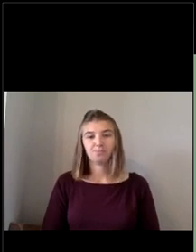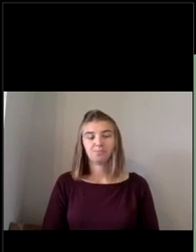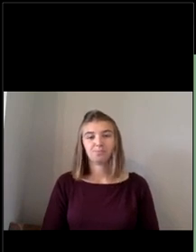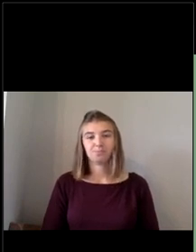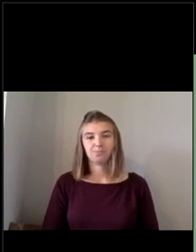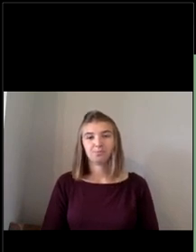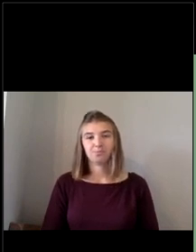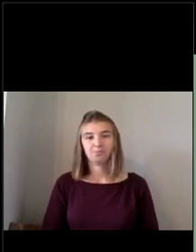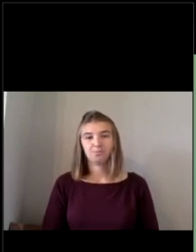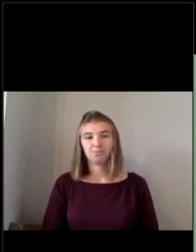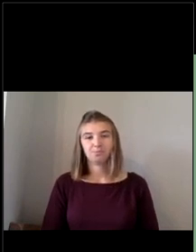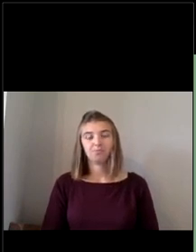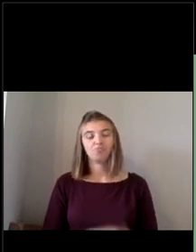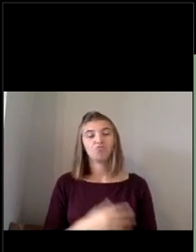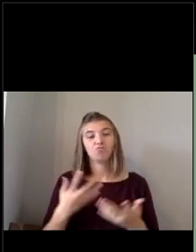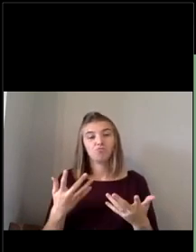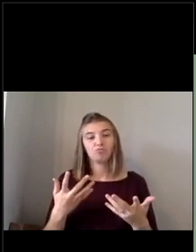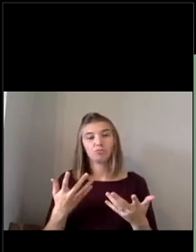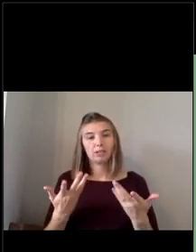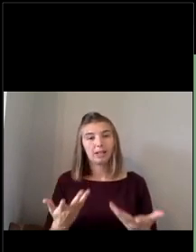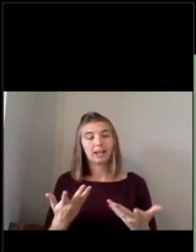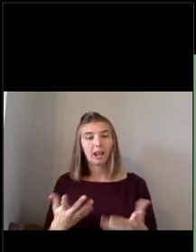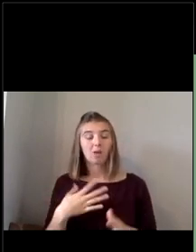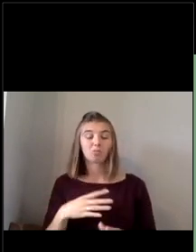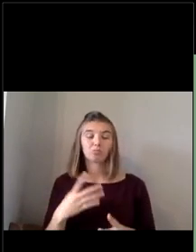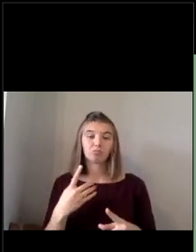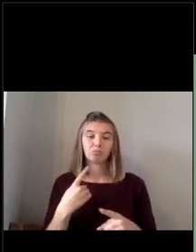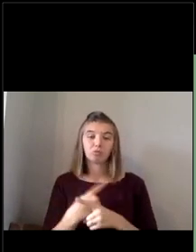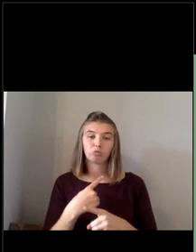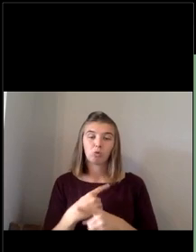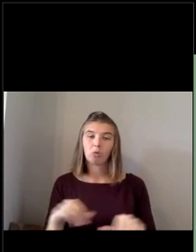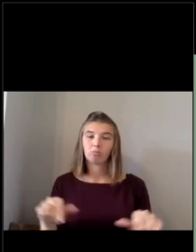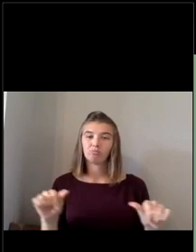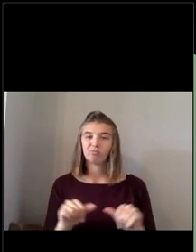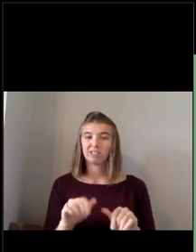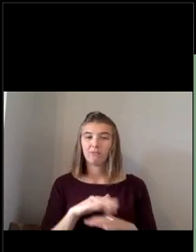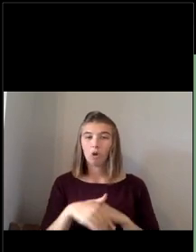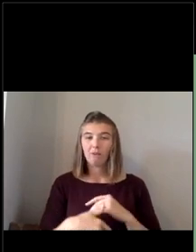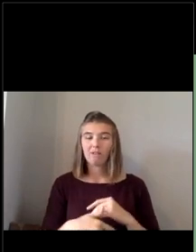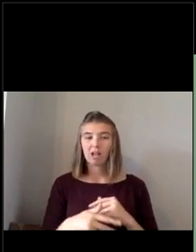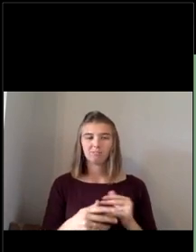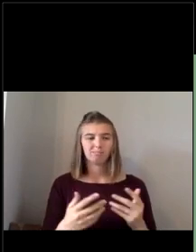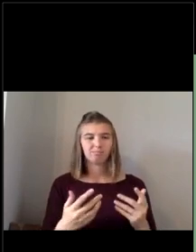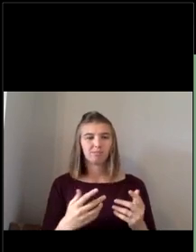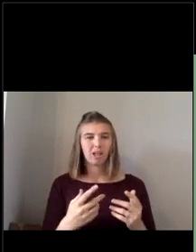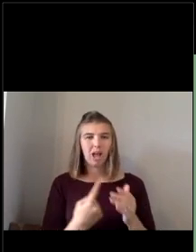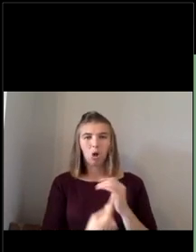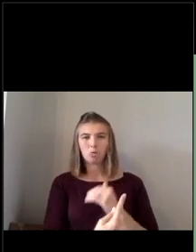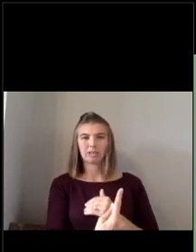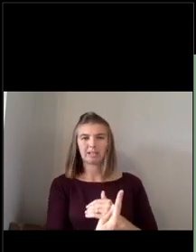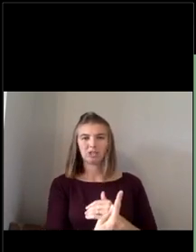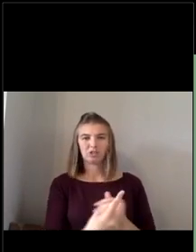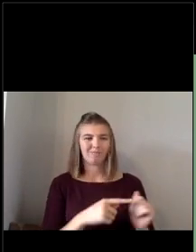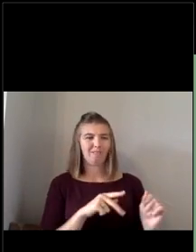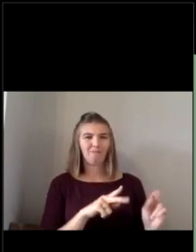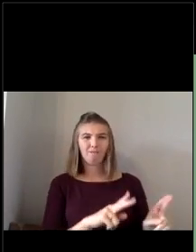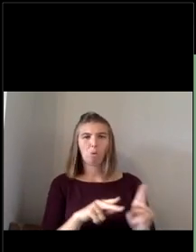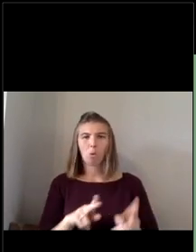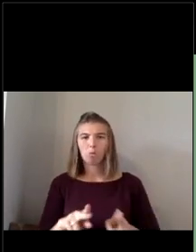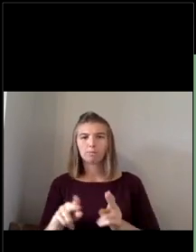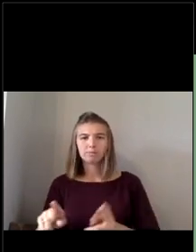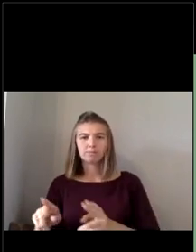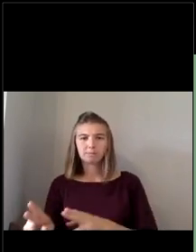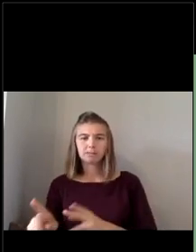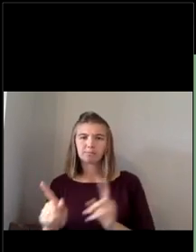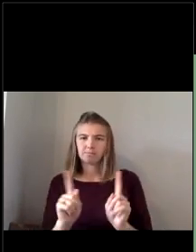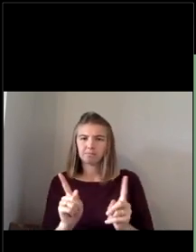So now I want us to look briefly at the forms of isolation. What forms does isolation take?